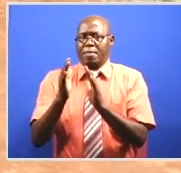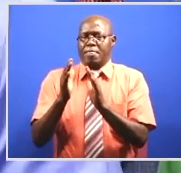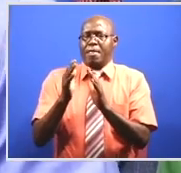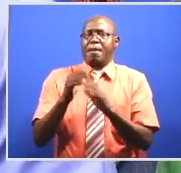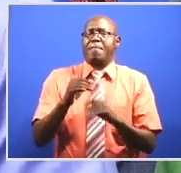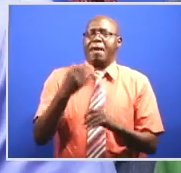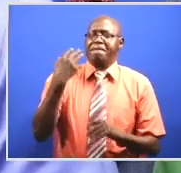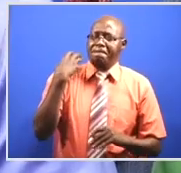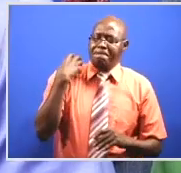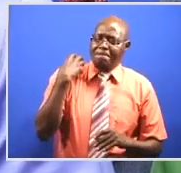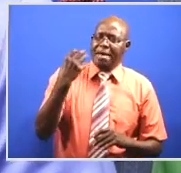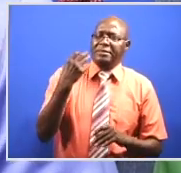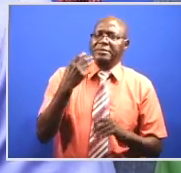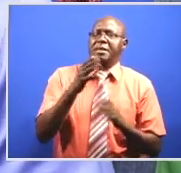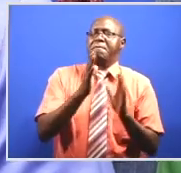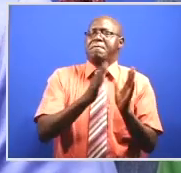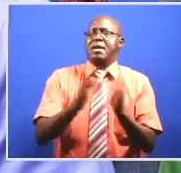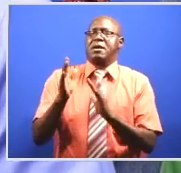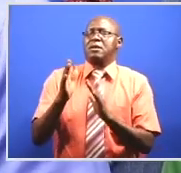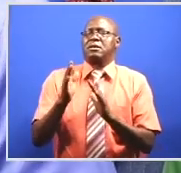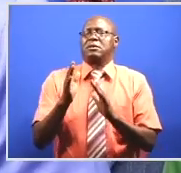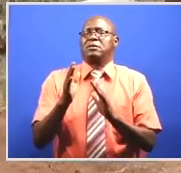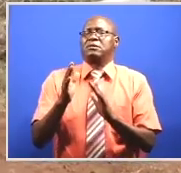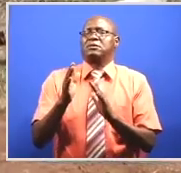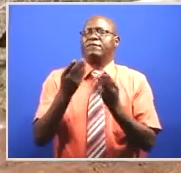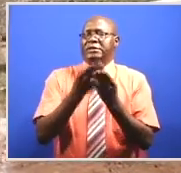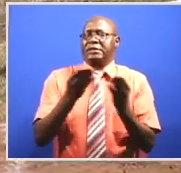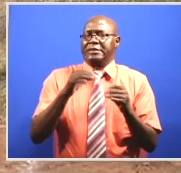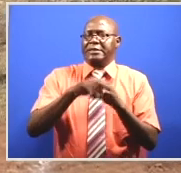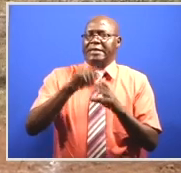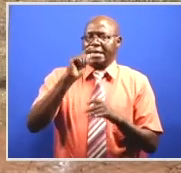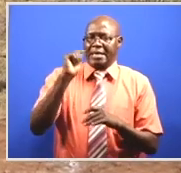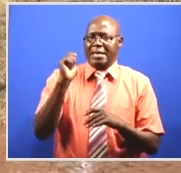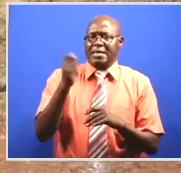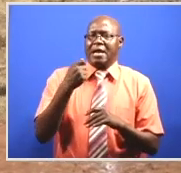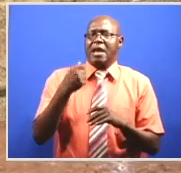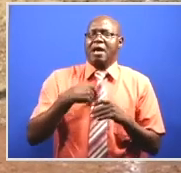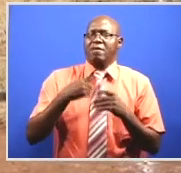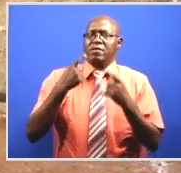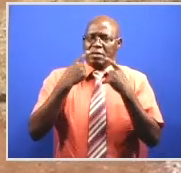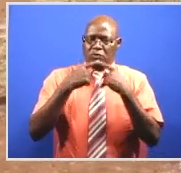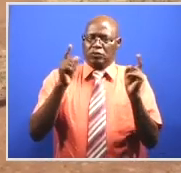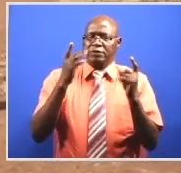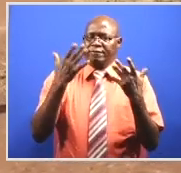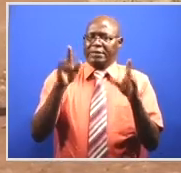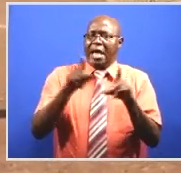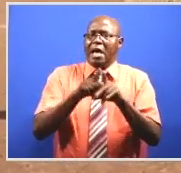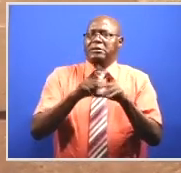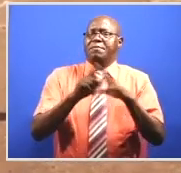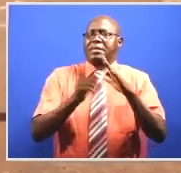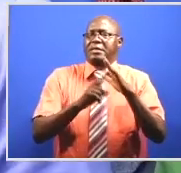plan for sporting and artistic facilities in Kenya. We have announced previously as a ministry that we are